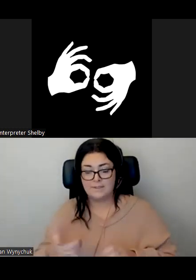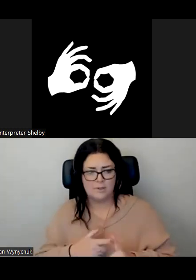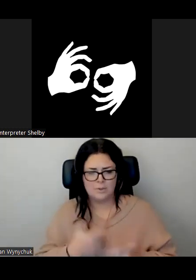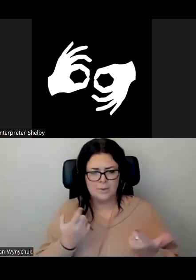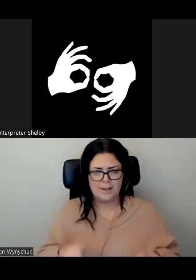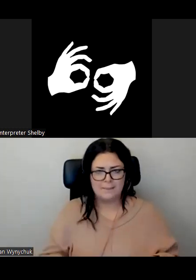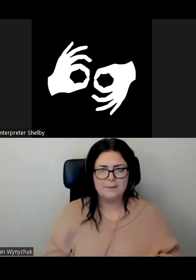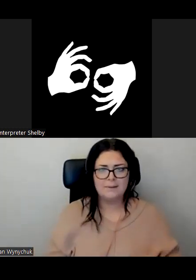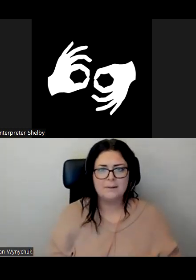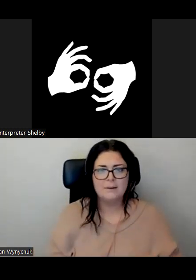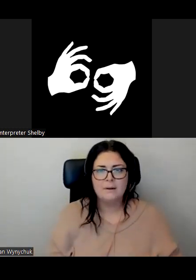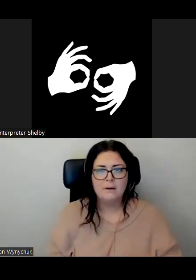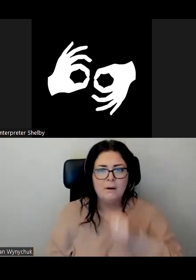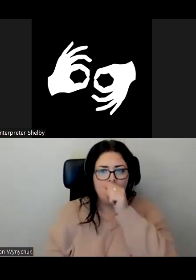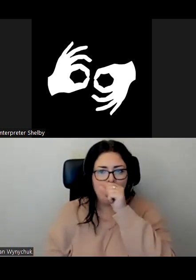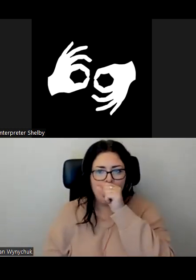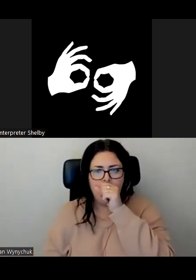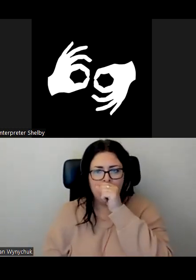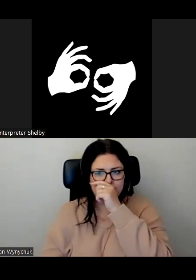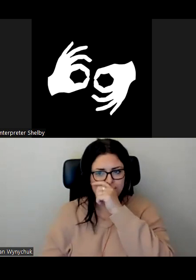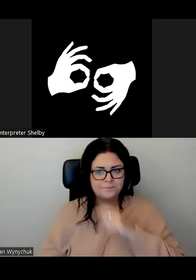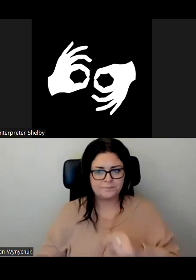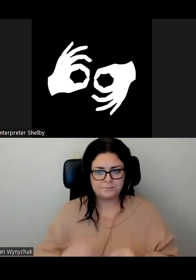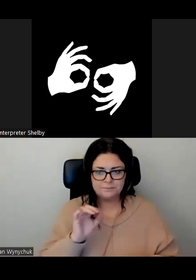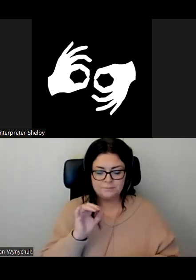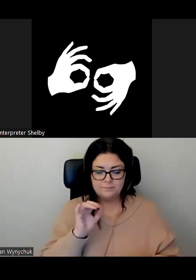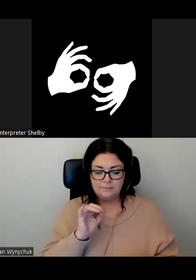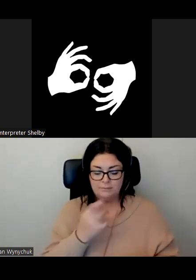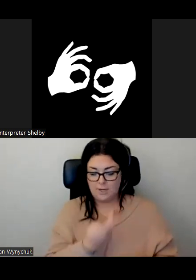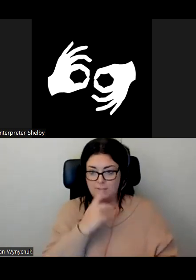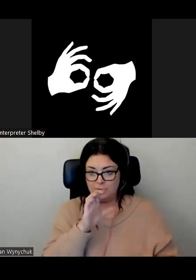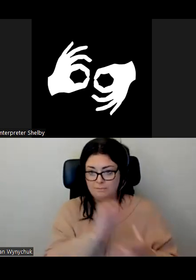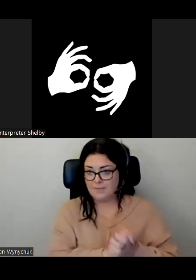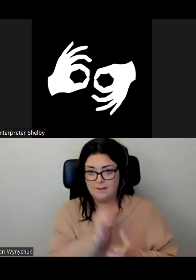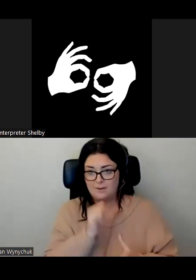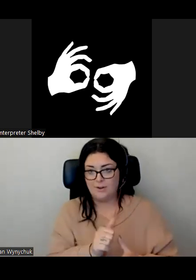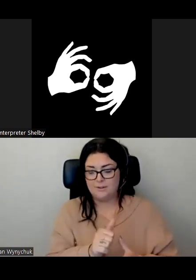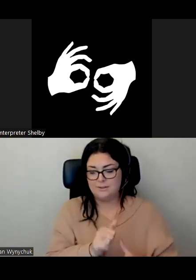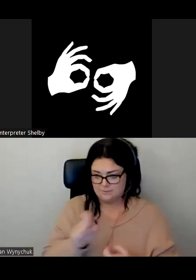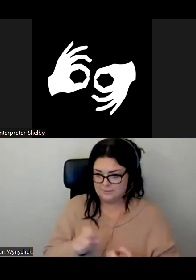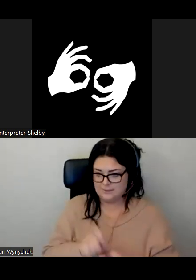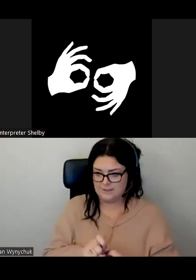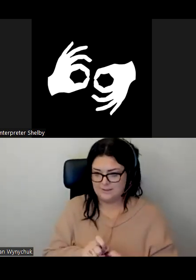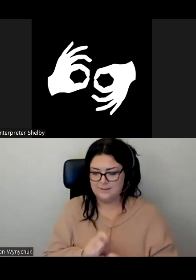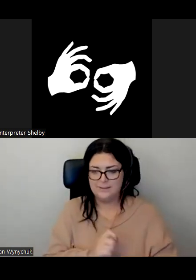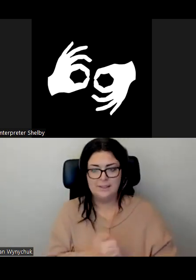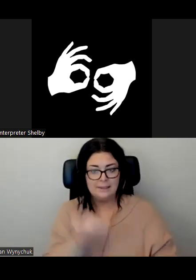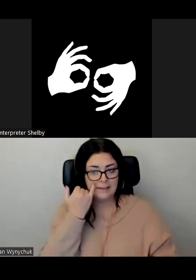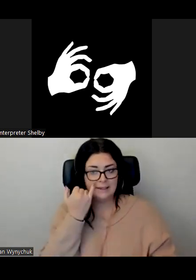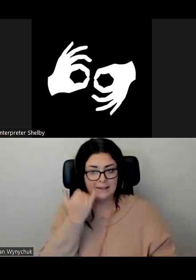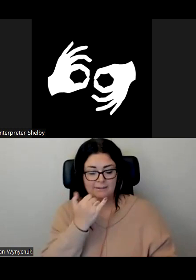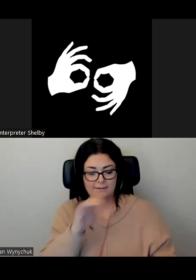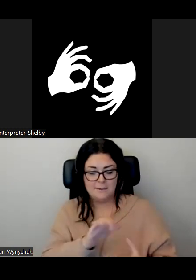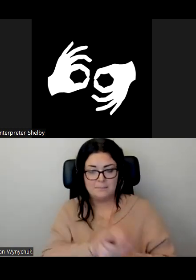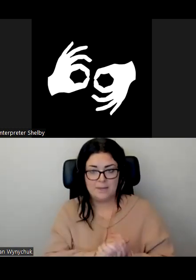the question is, I guess the harder question is the person married or not married? Exactly. So if you are